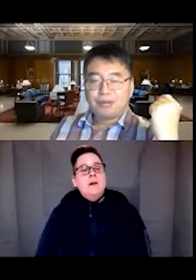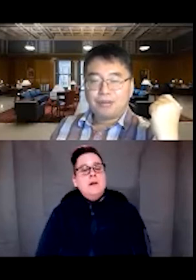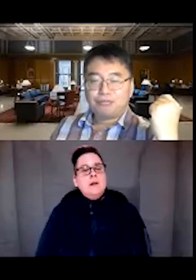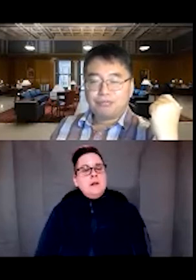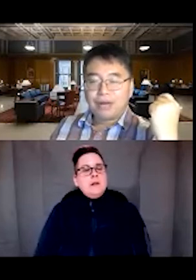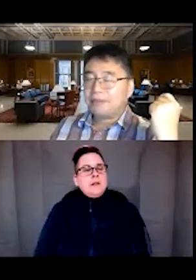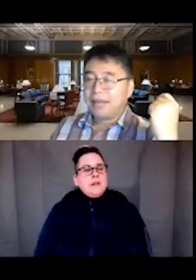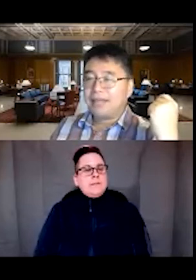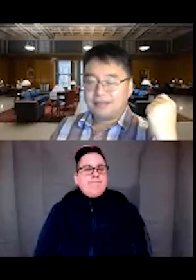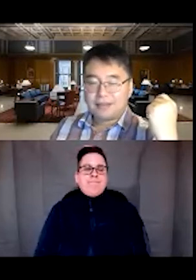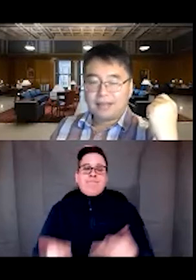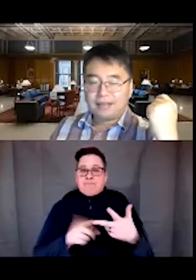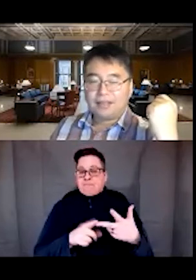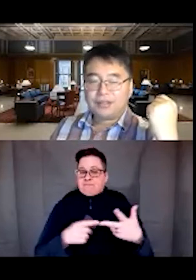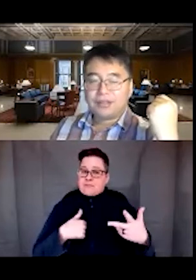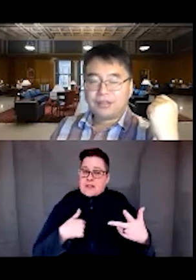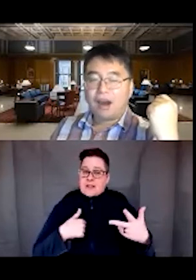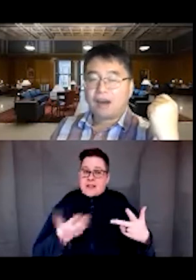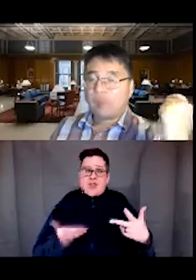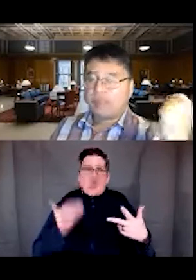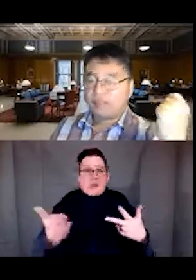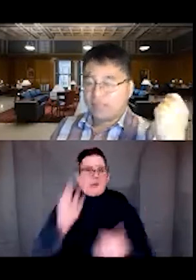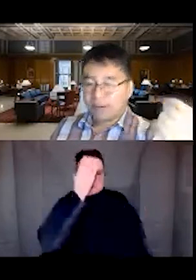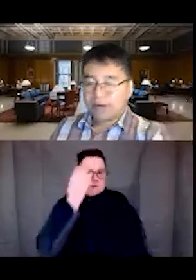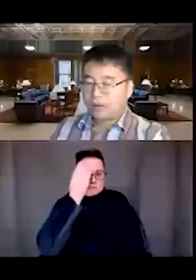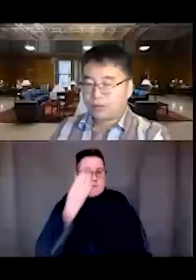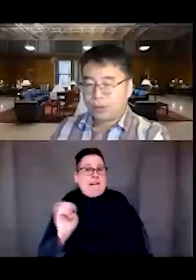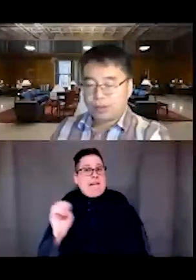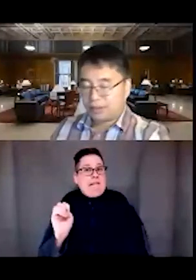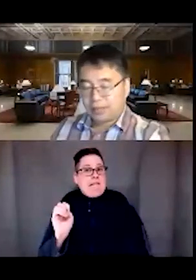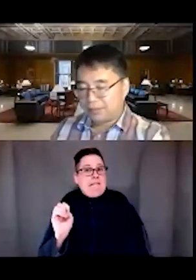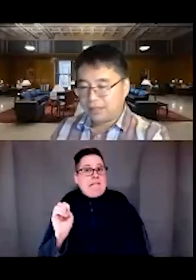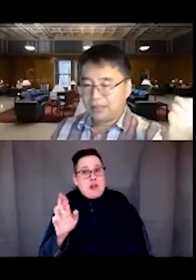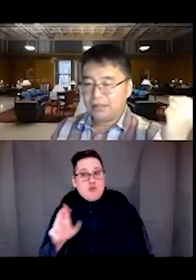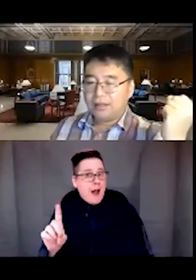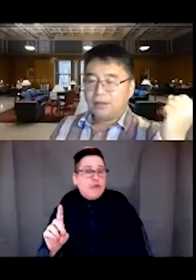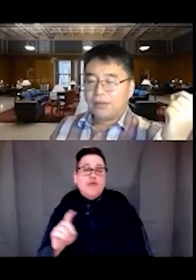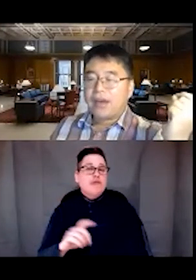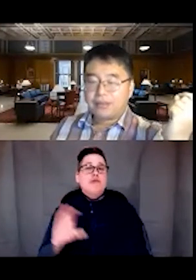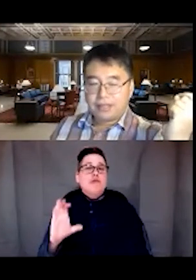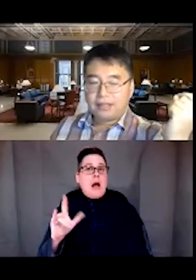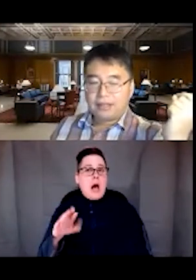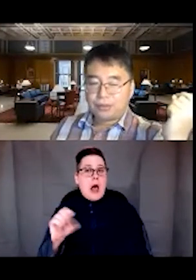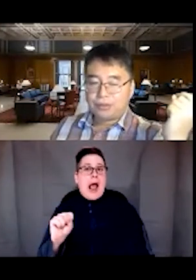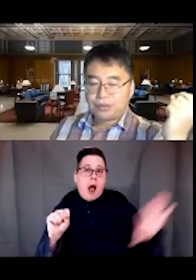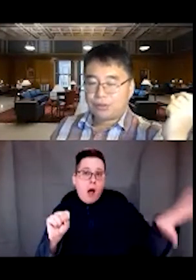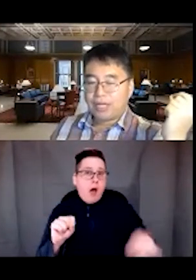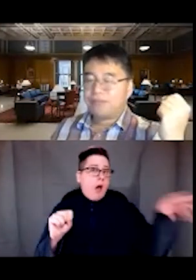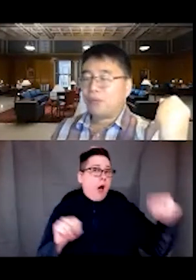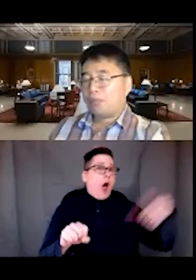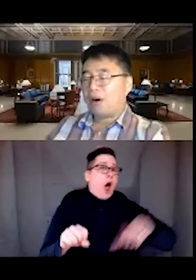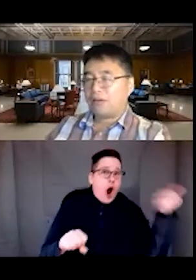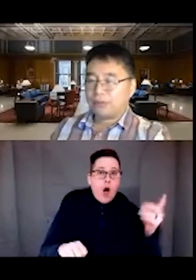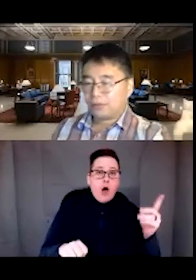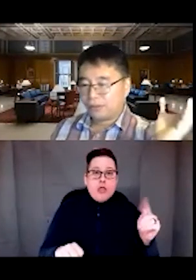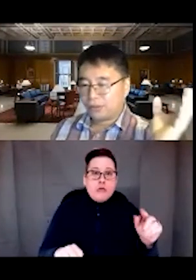And I would recommend that consider augmenting the e-records or claims data with other data sources to create even